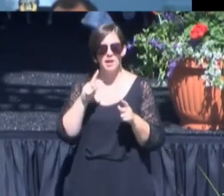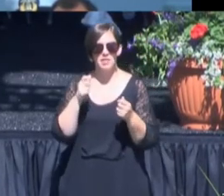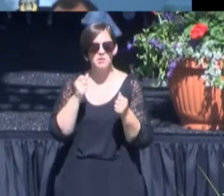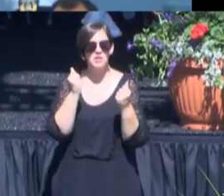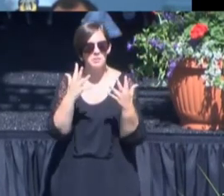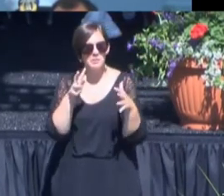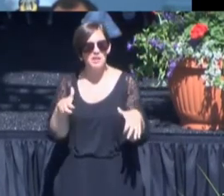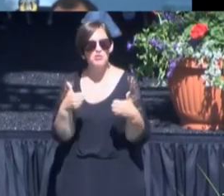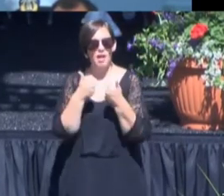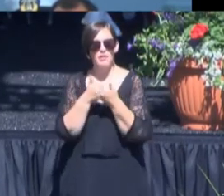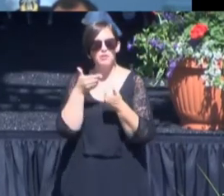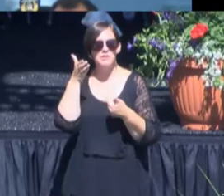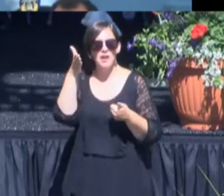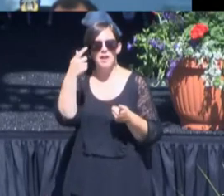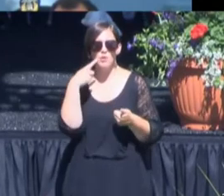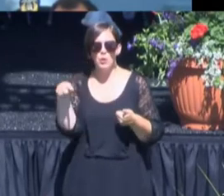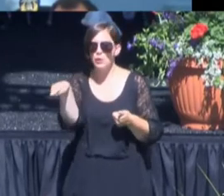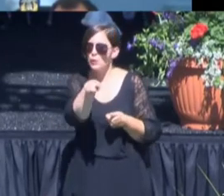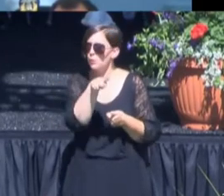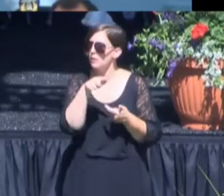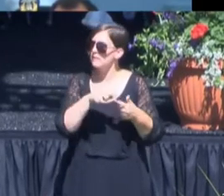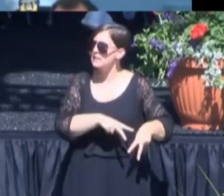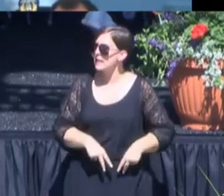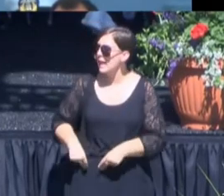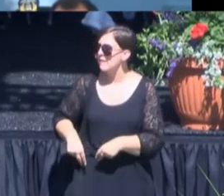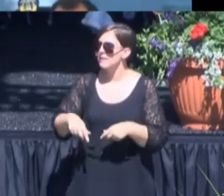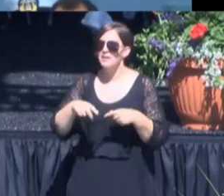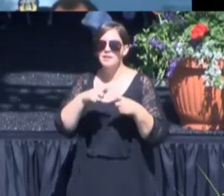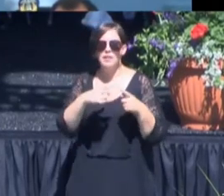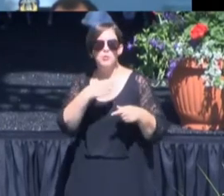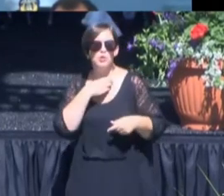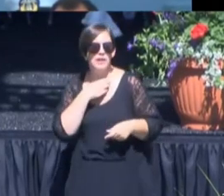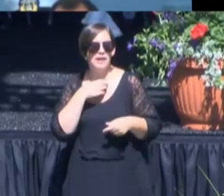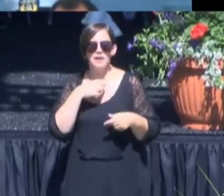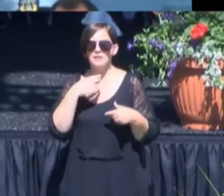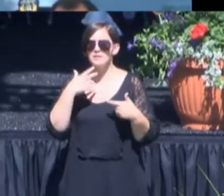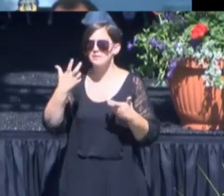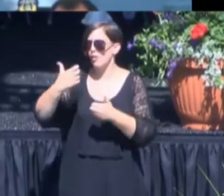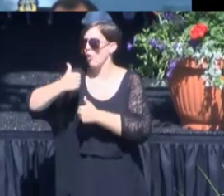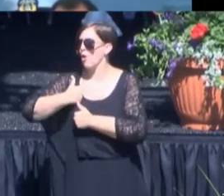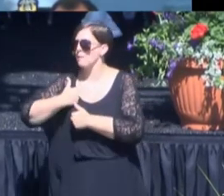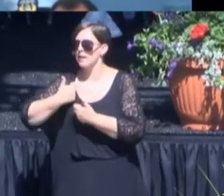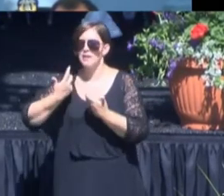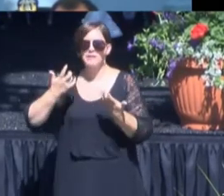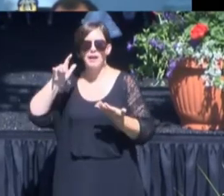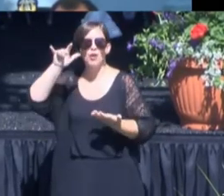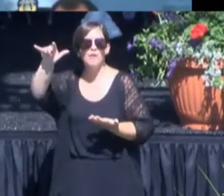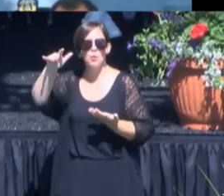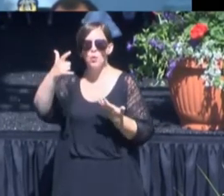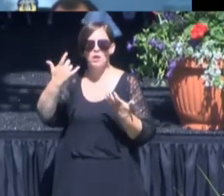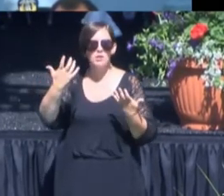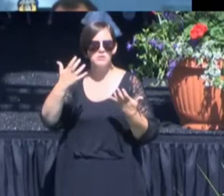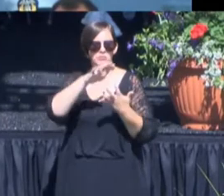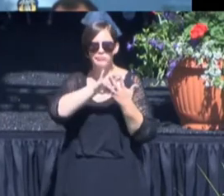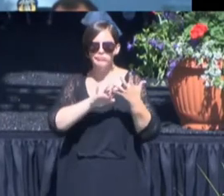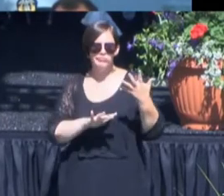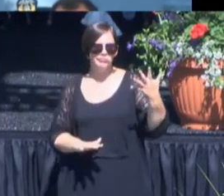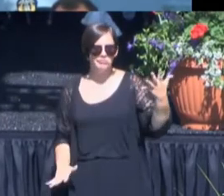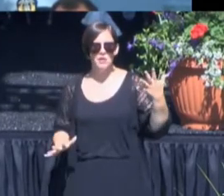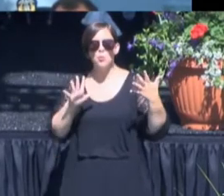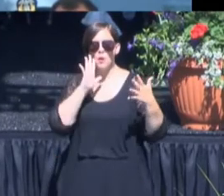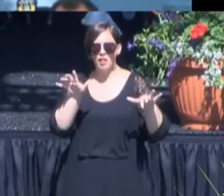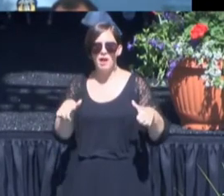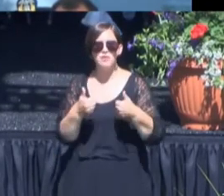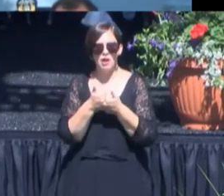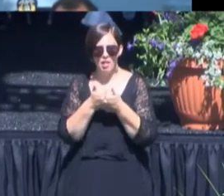ahead for you, whether you're going into the U.S. Navy or the Merchant Marine, the Army, the Air Force, the Marines. There's rocks and shoals